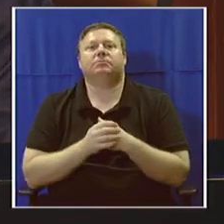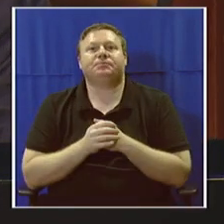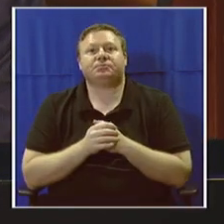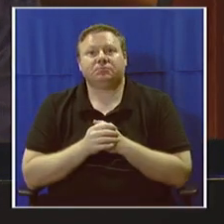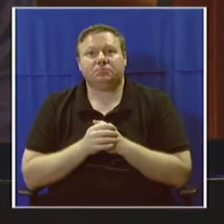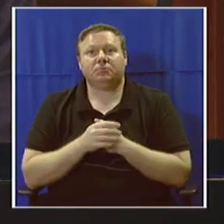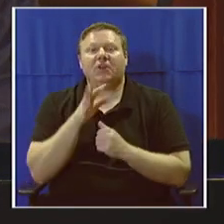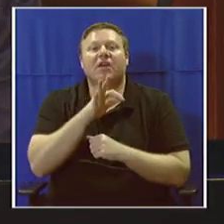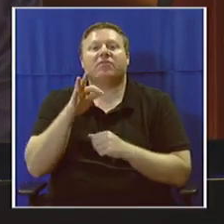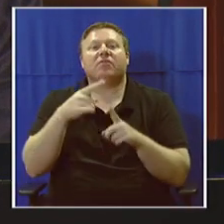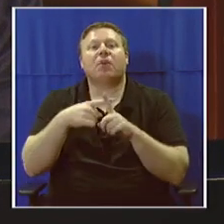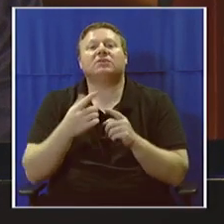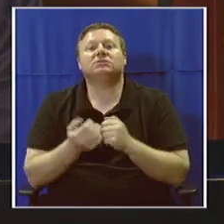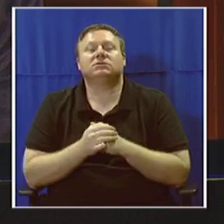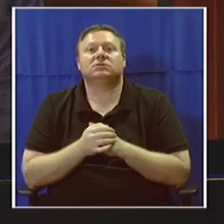Freedom Front Plus.